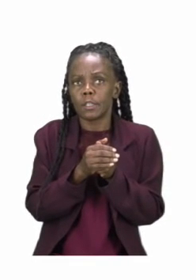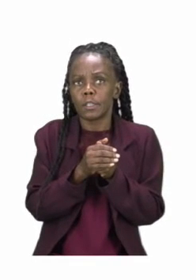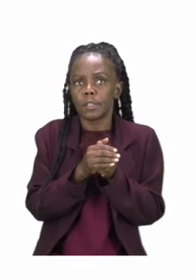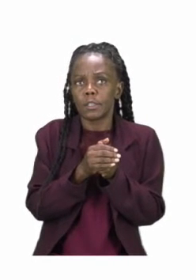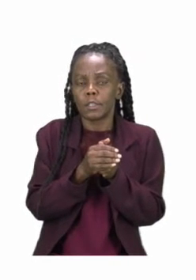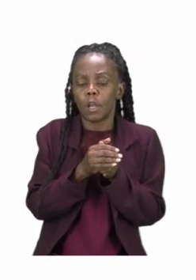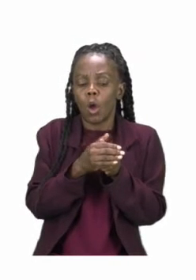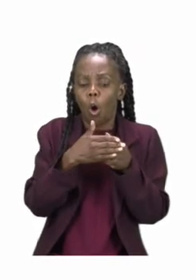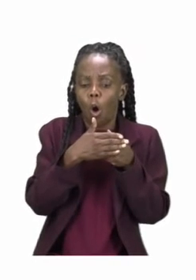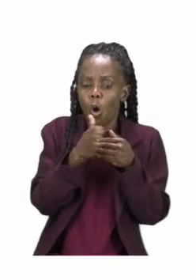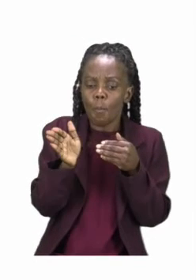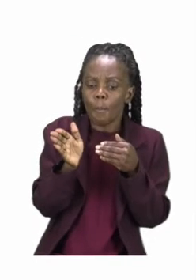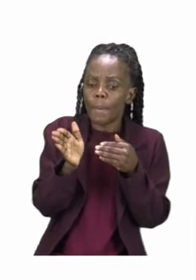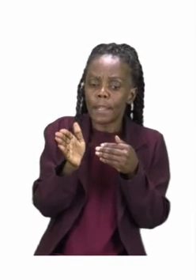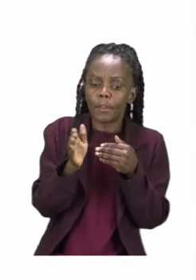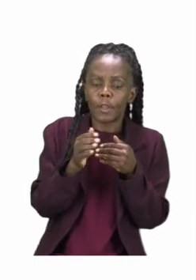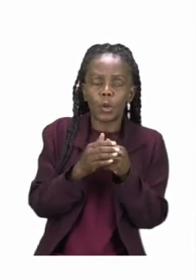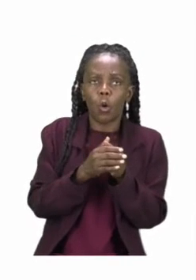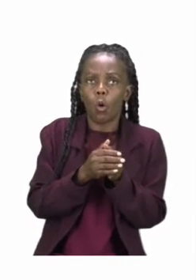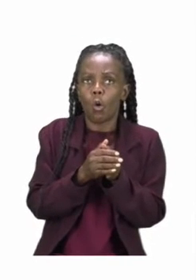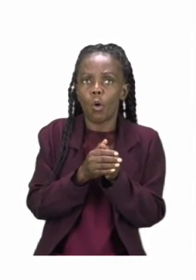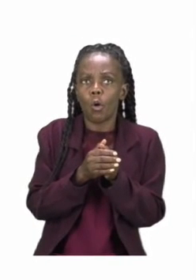let me in.